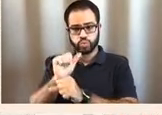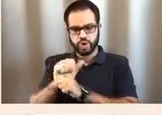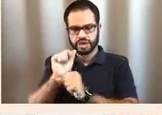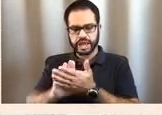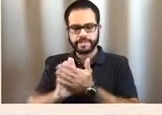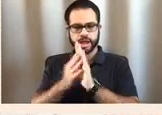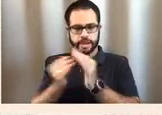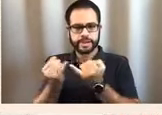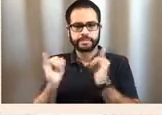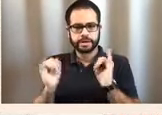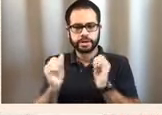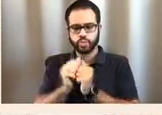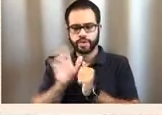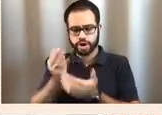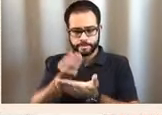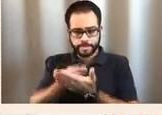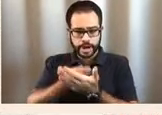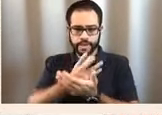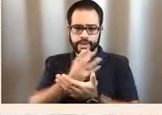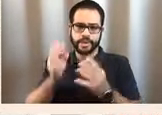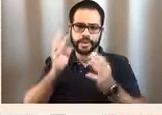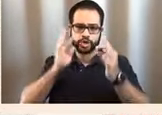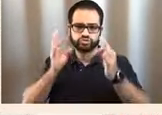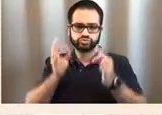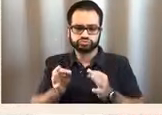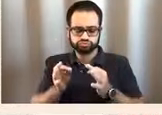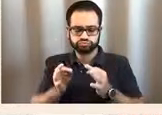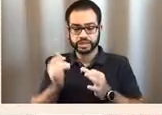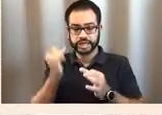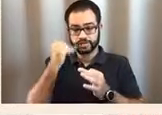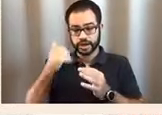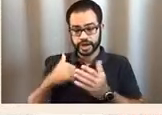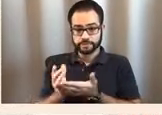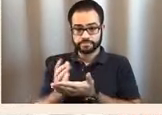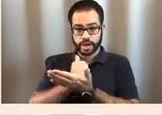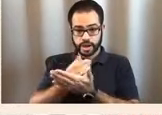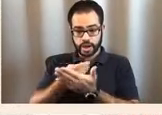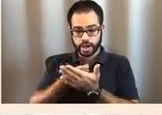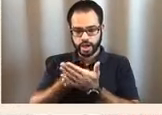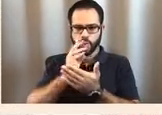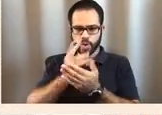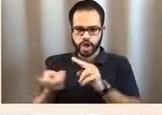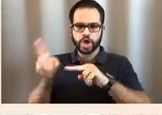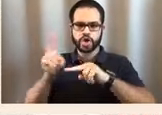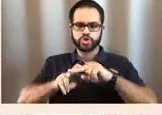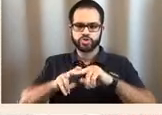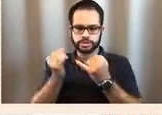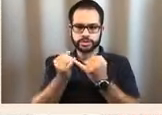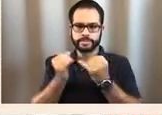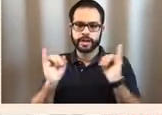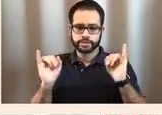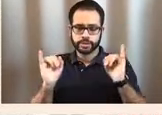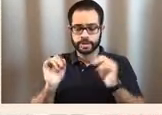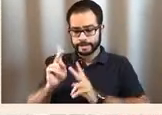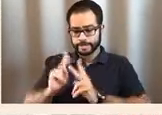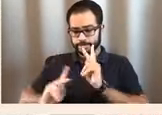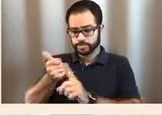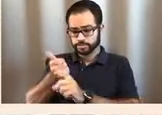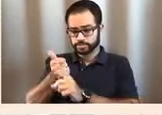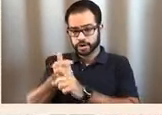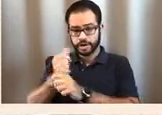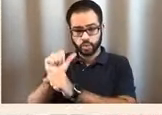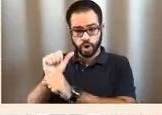choices. Having income will increase your independence, and people who work are typically more self-sufficient and they